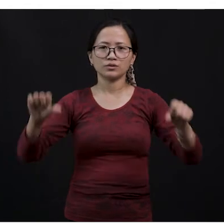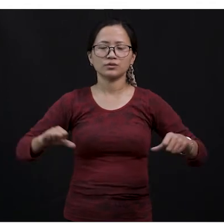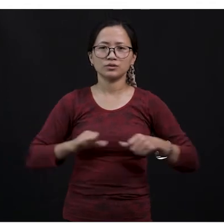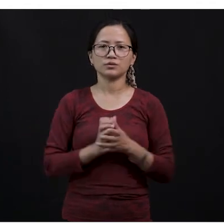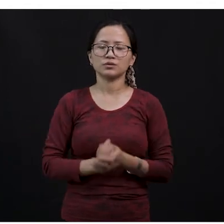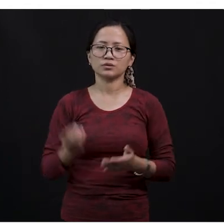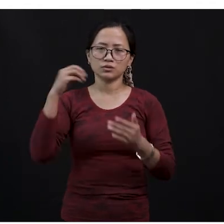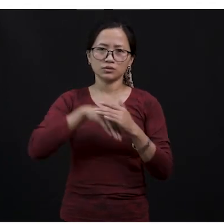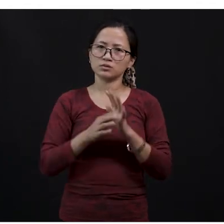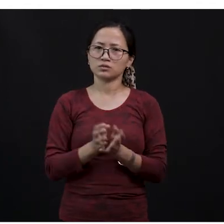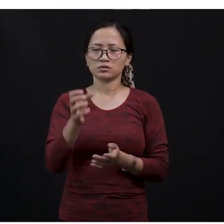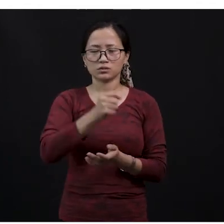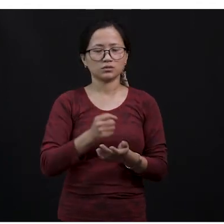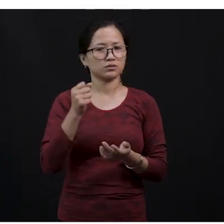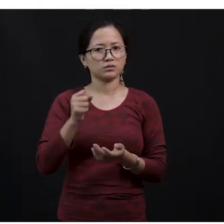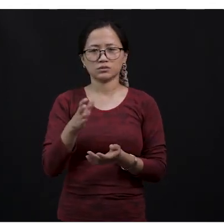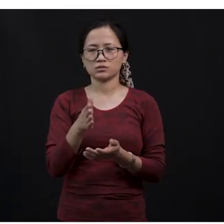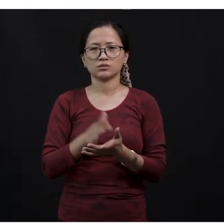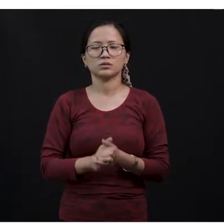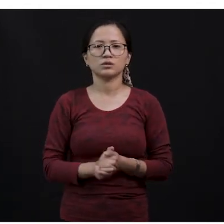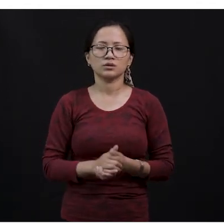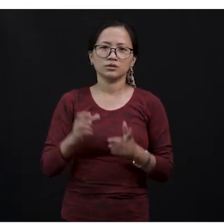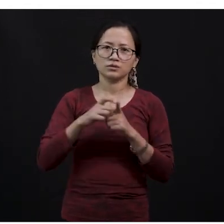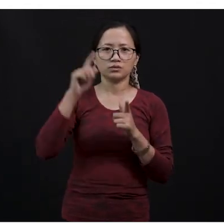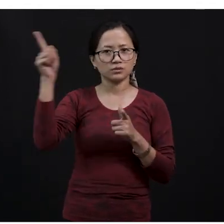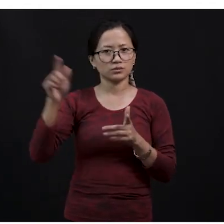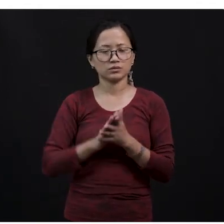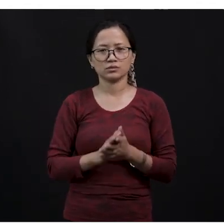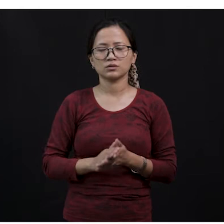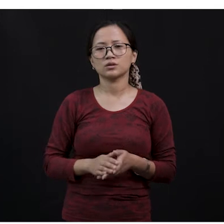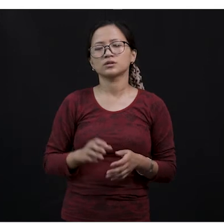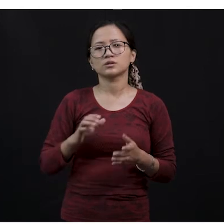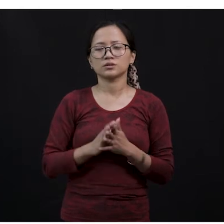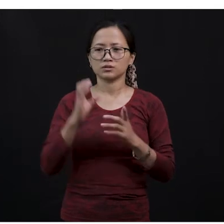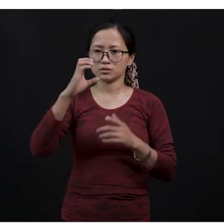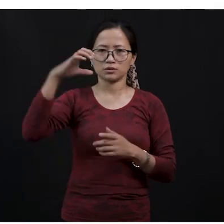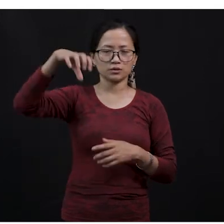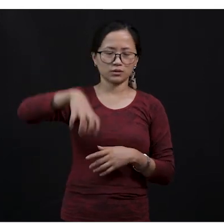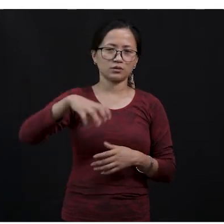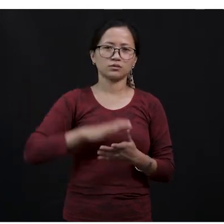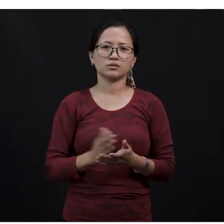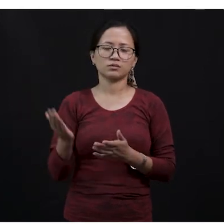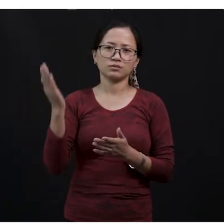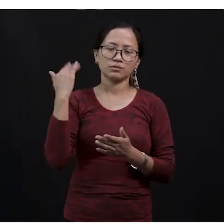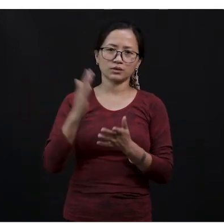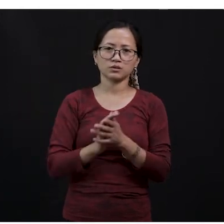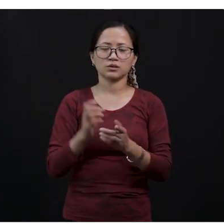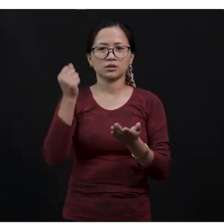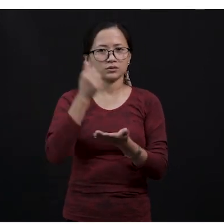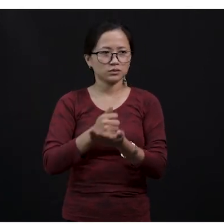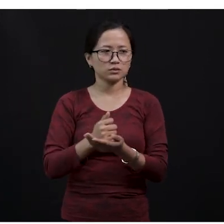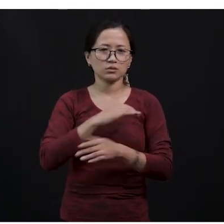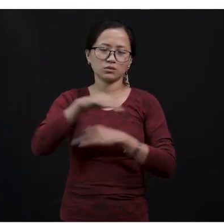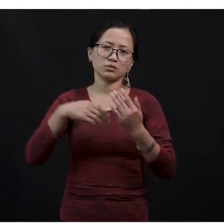which were not in his control and forgot that Delhi was the one that was his capital. So it was his bad decision that all